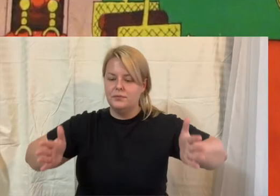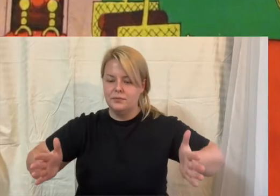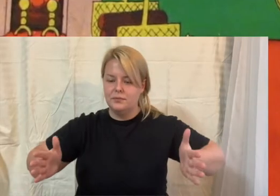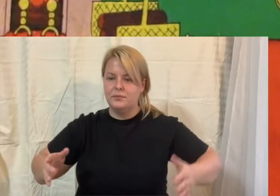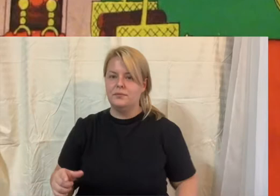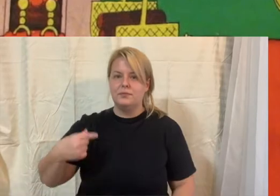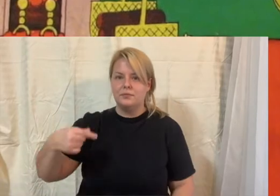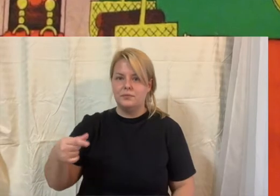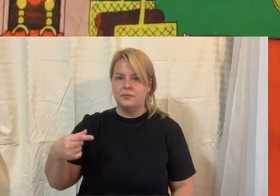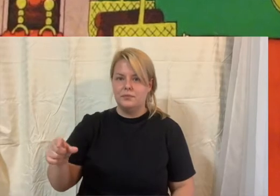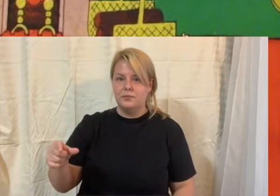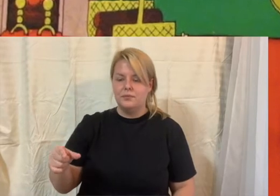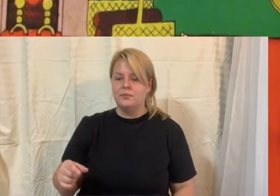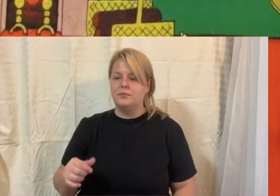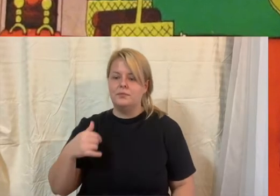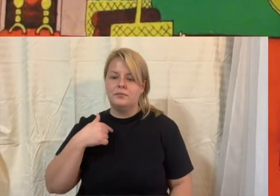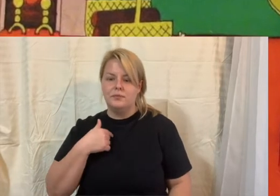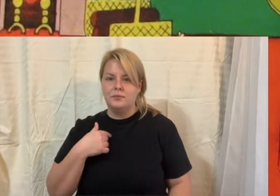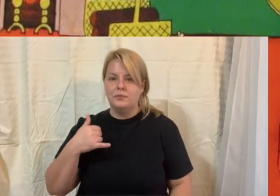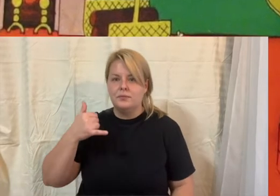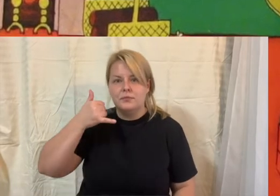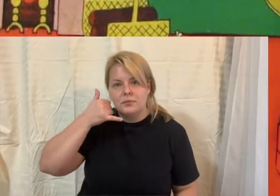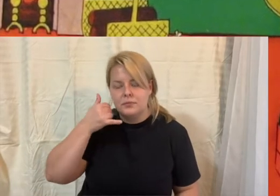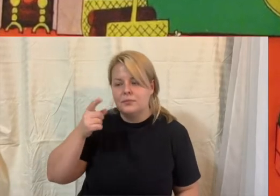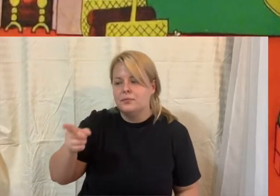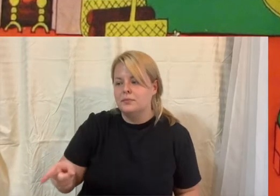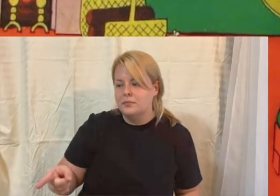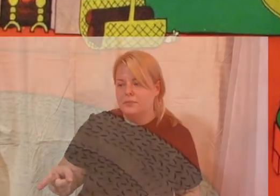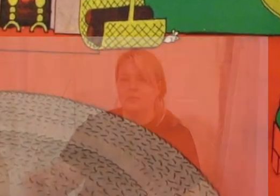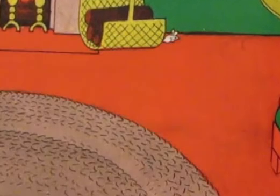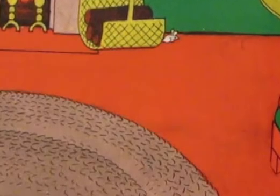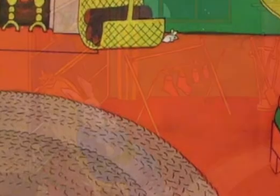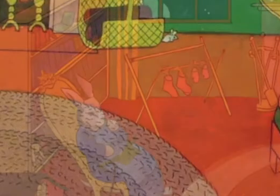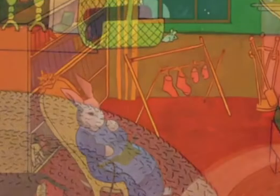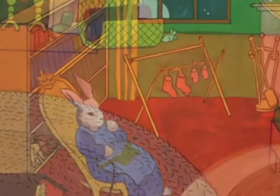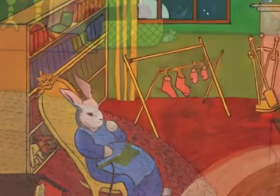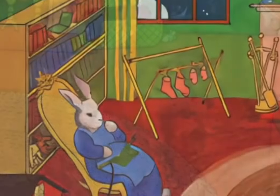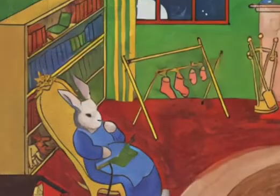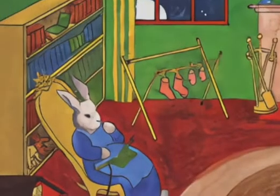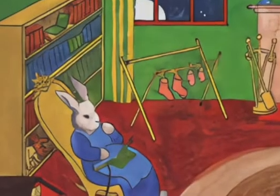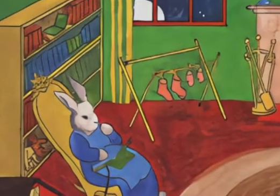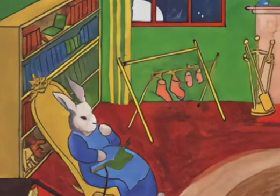In the green room, there was a telephone